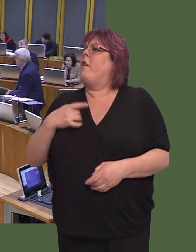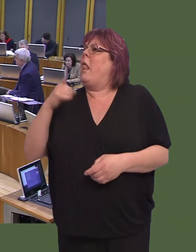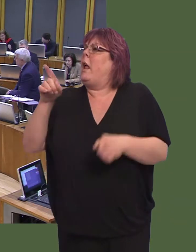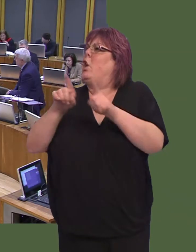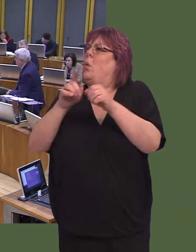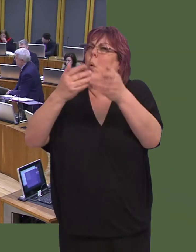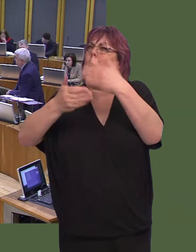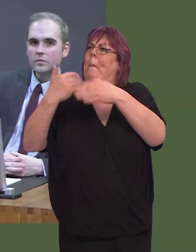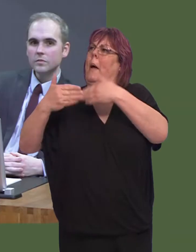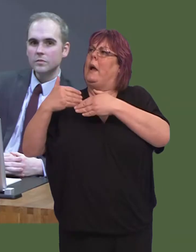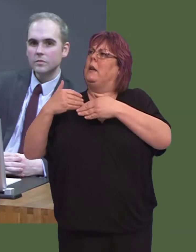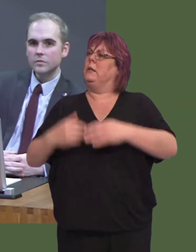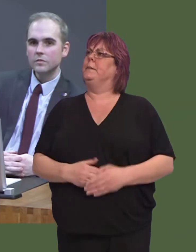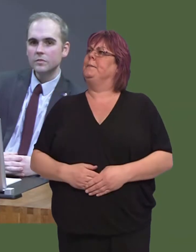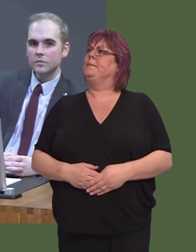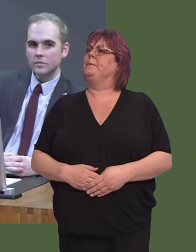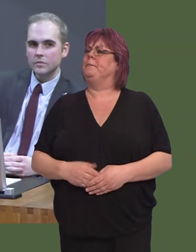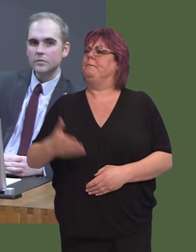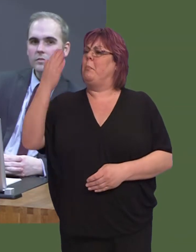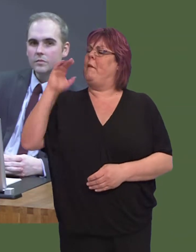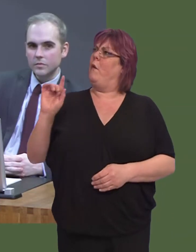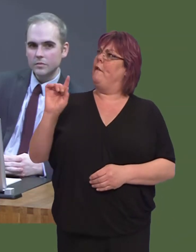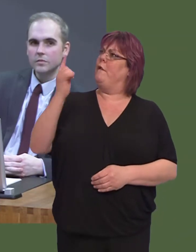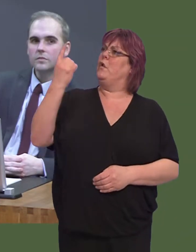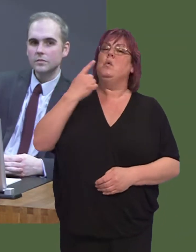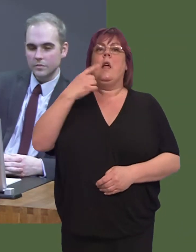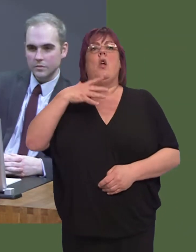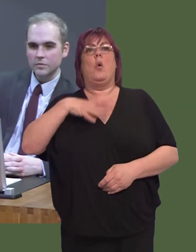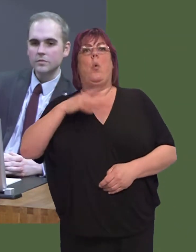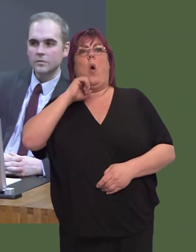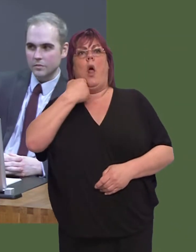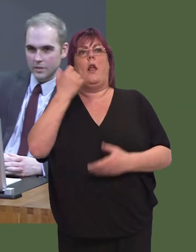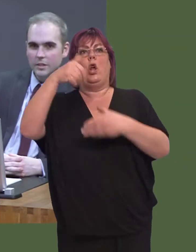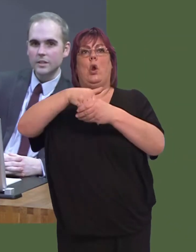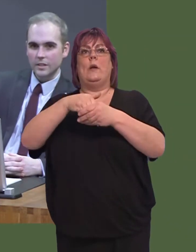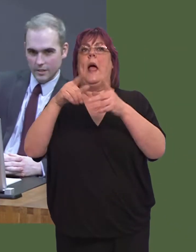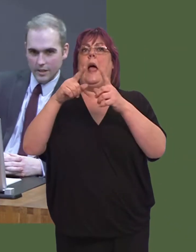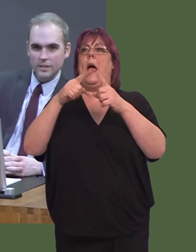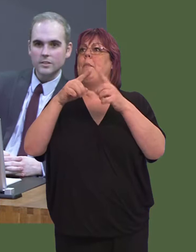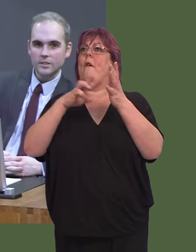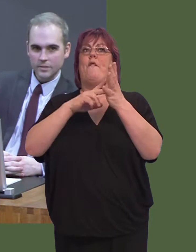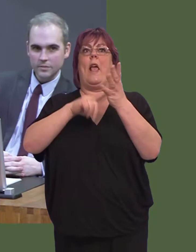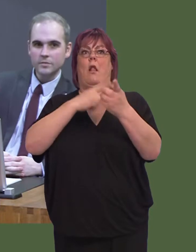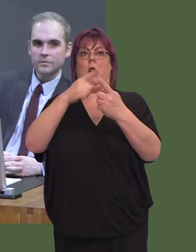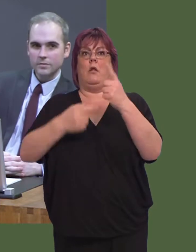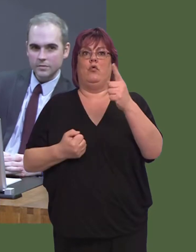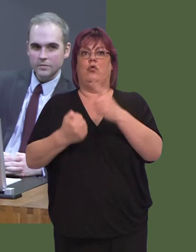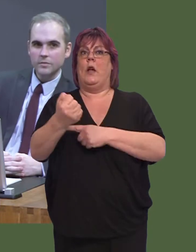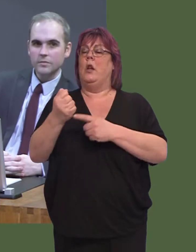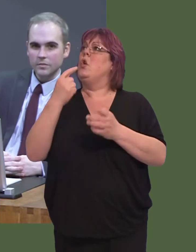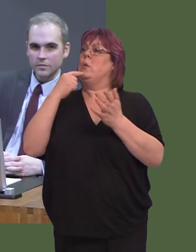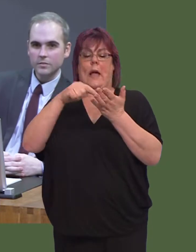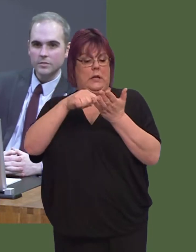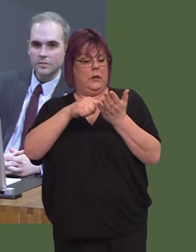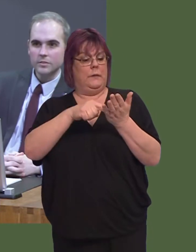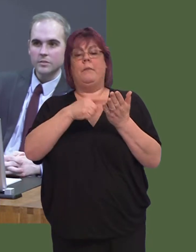gear, First Minister. Your original business case included the Ebbw Vale line. It said, and I quote, "The case